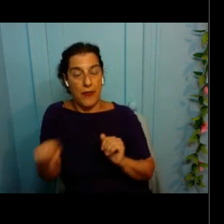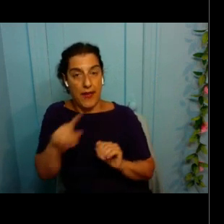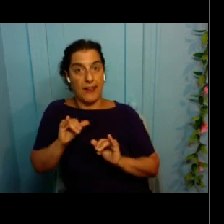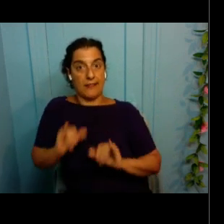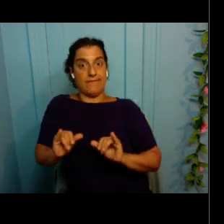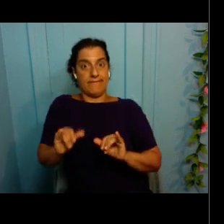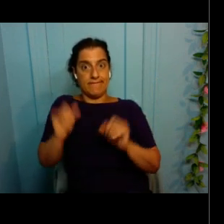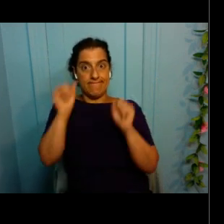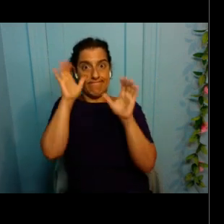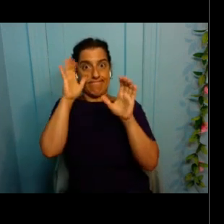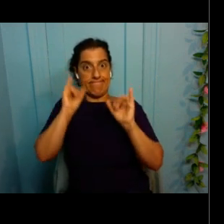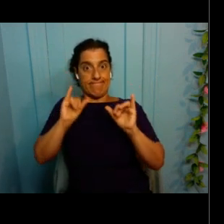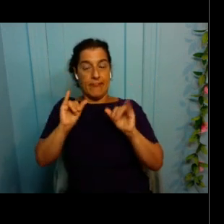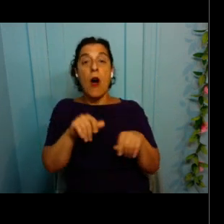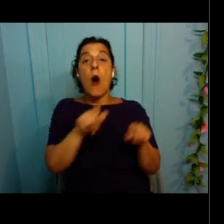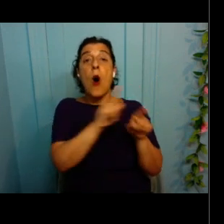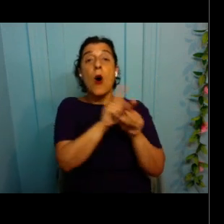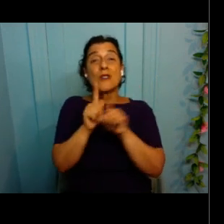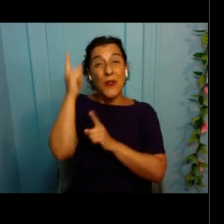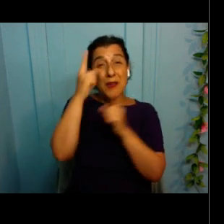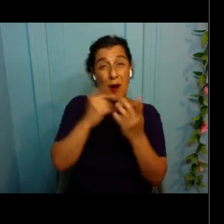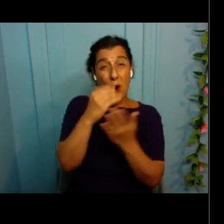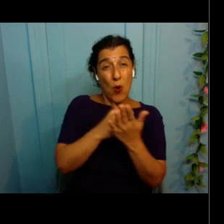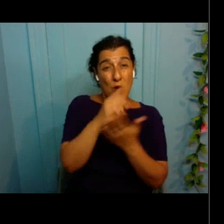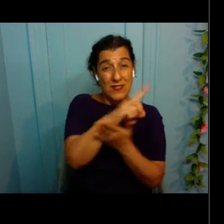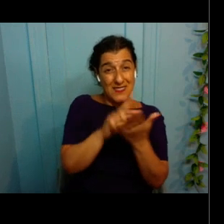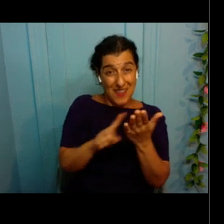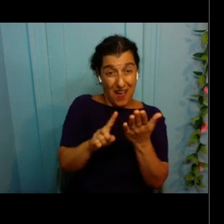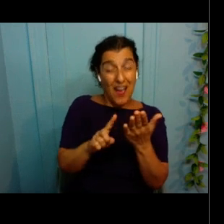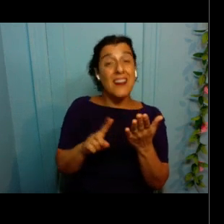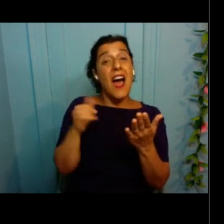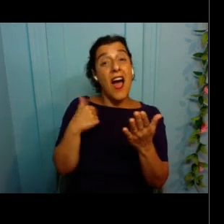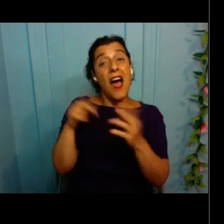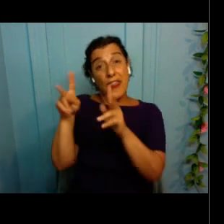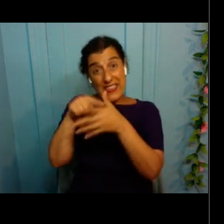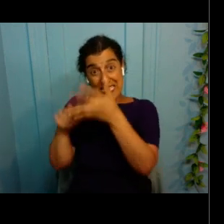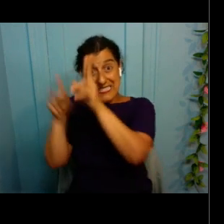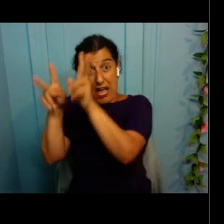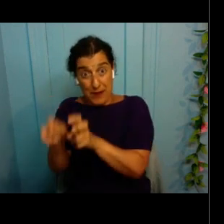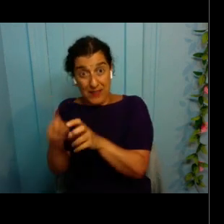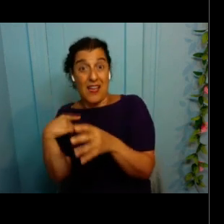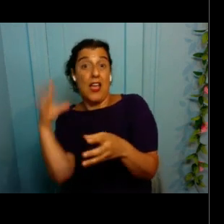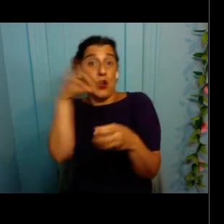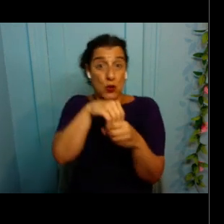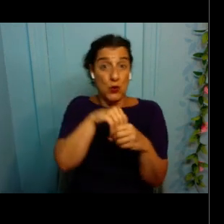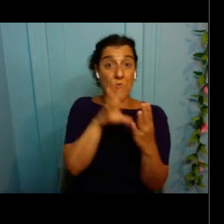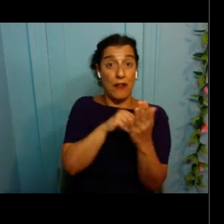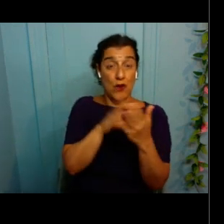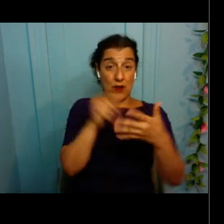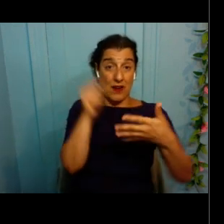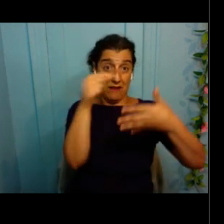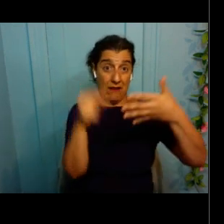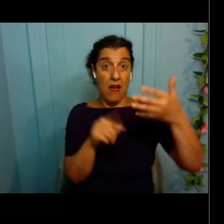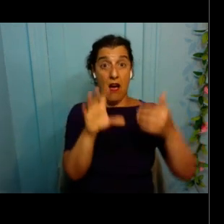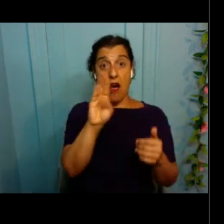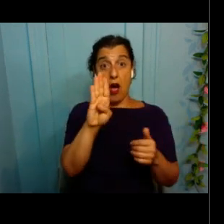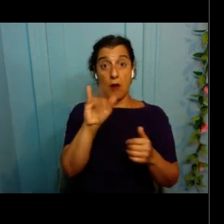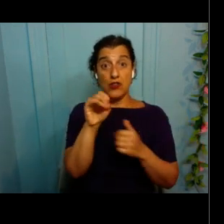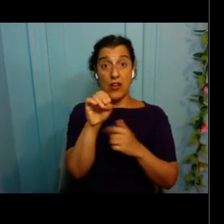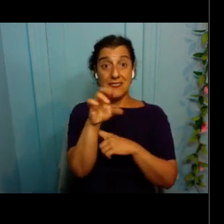just thinking about course design, I include these topics in the learning objectives on the syllabus and in major assessments. So in my